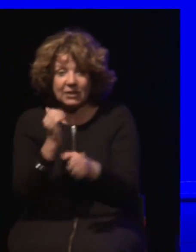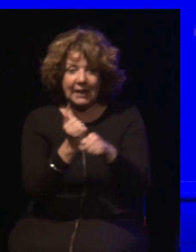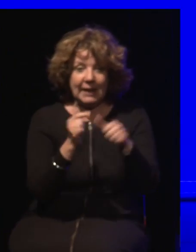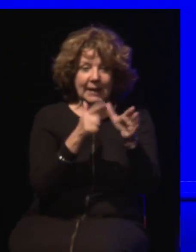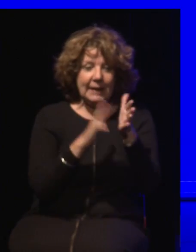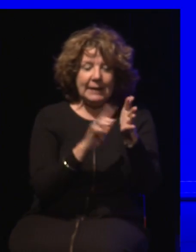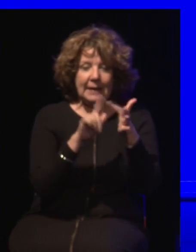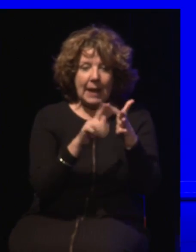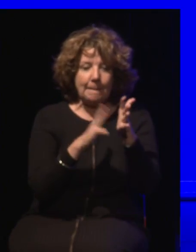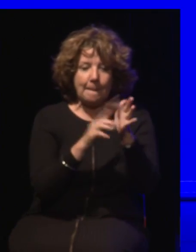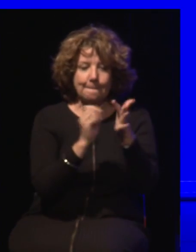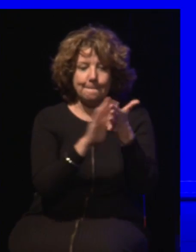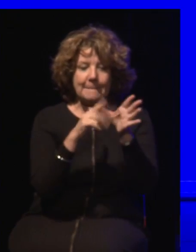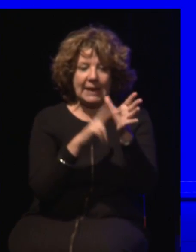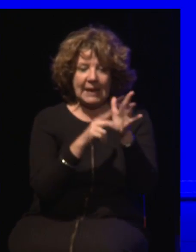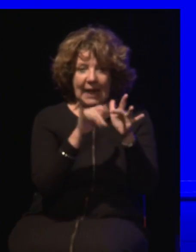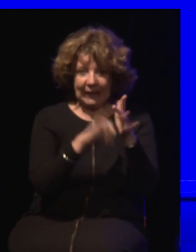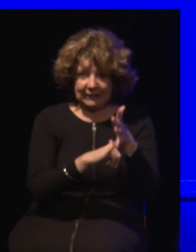Game mechanics are already affecting your life.